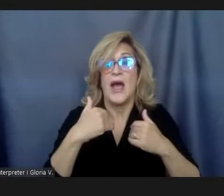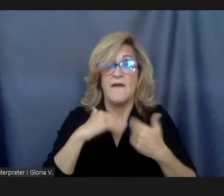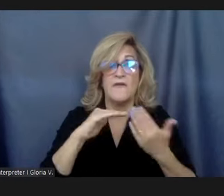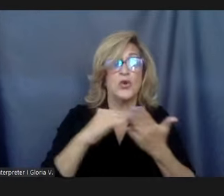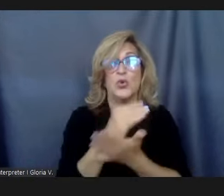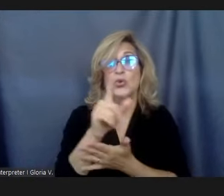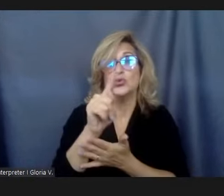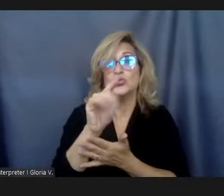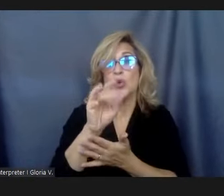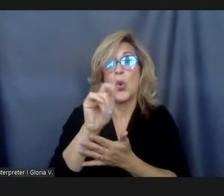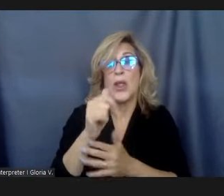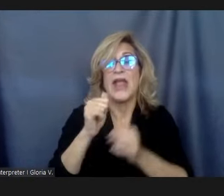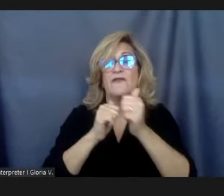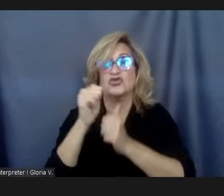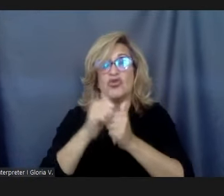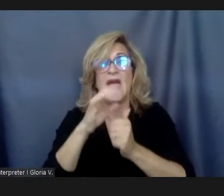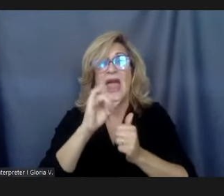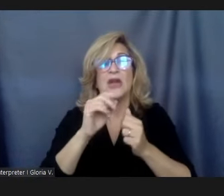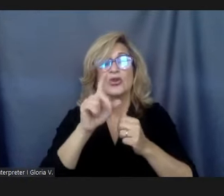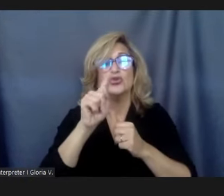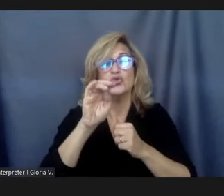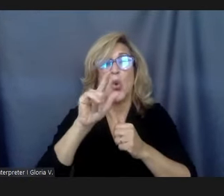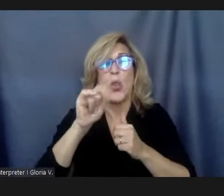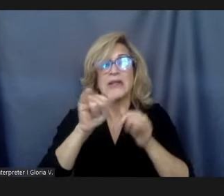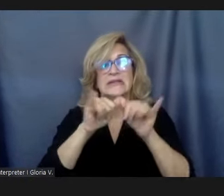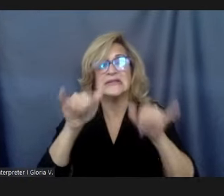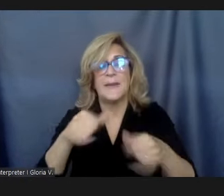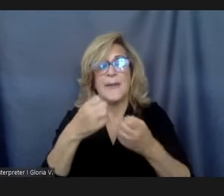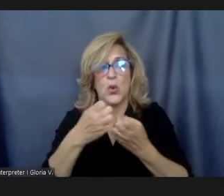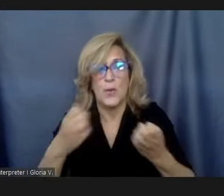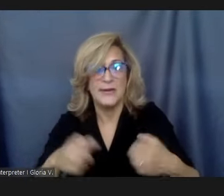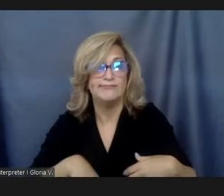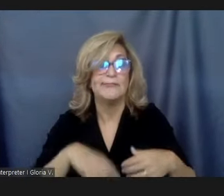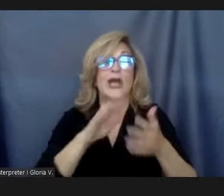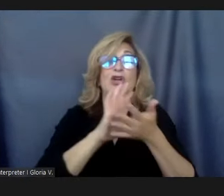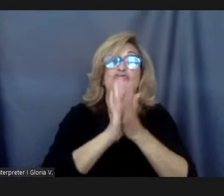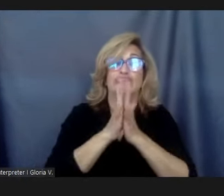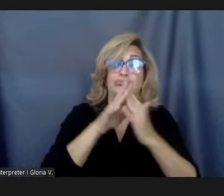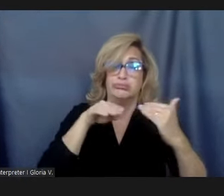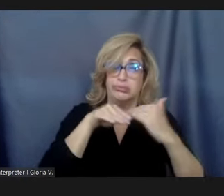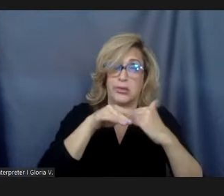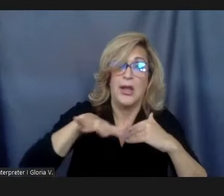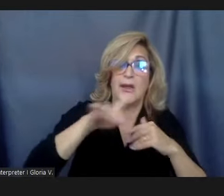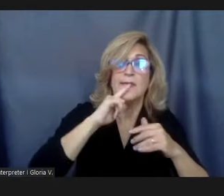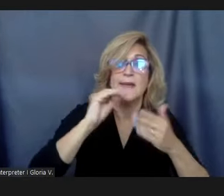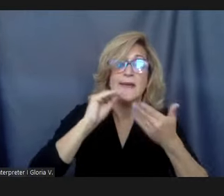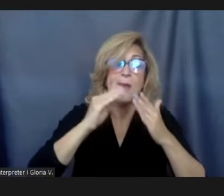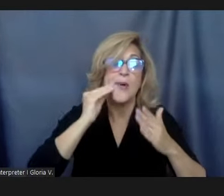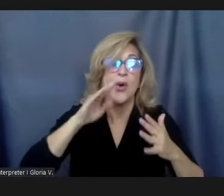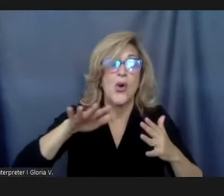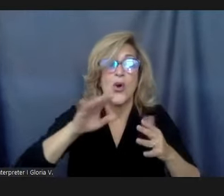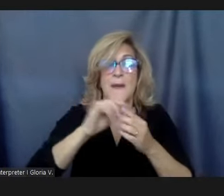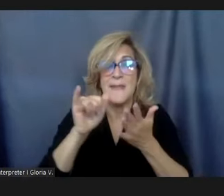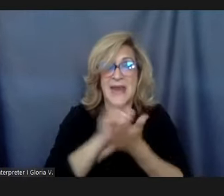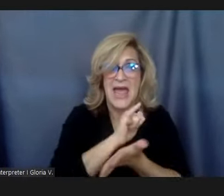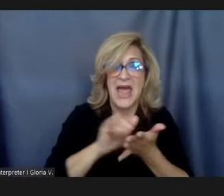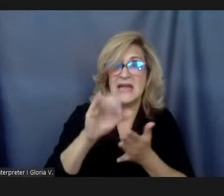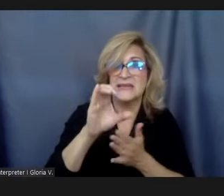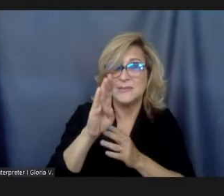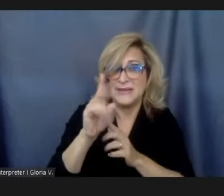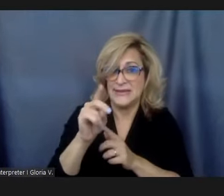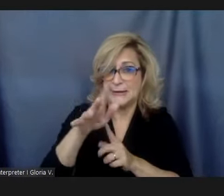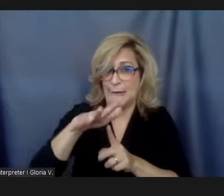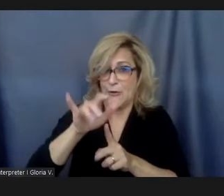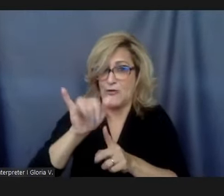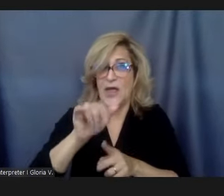infrastructure and equipment, that there might be changes in traffic in neighborhoods near the Manhattan Central Business District, and that there might be traffic that diverts around the